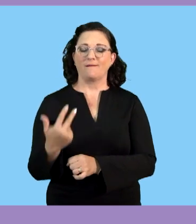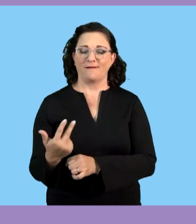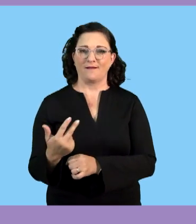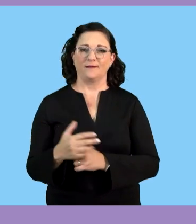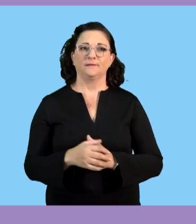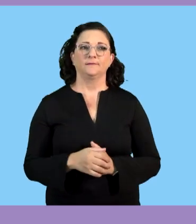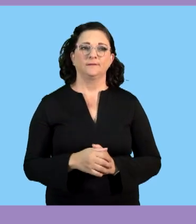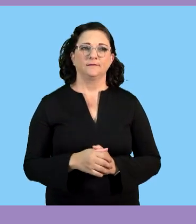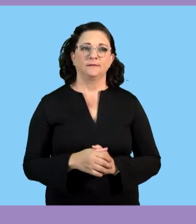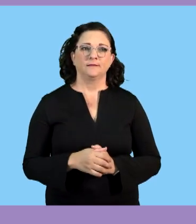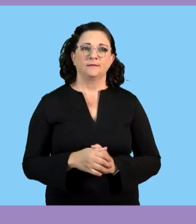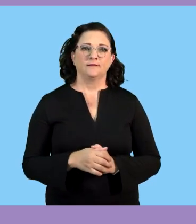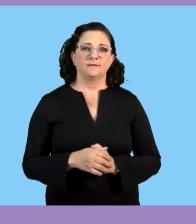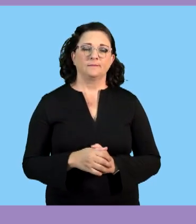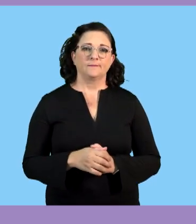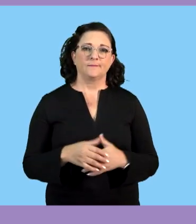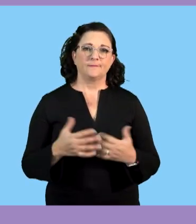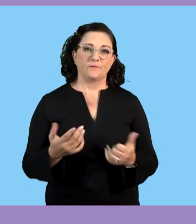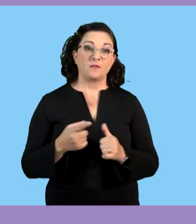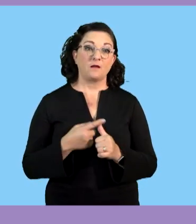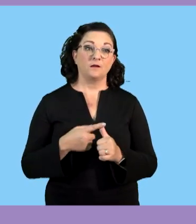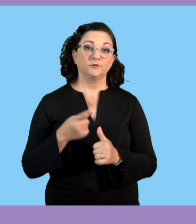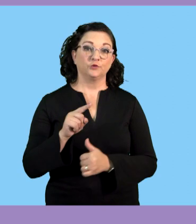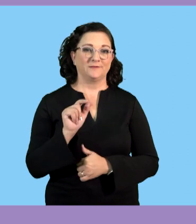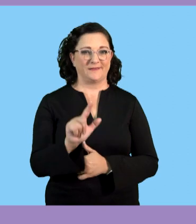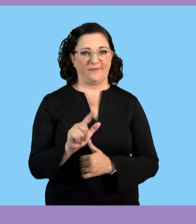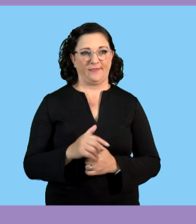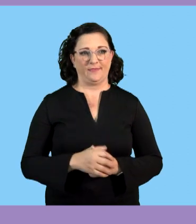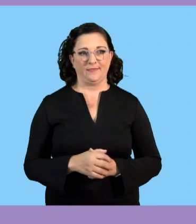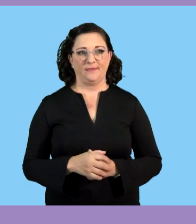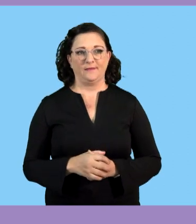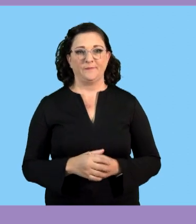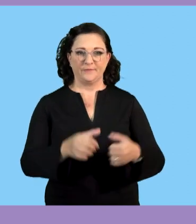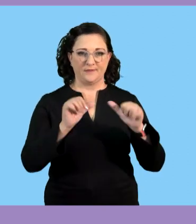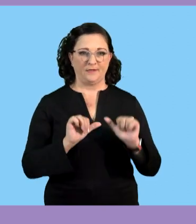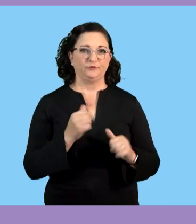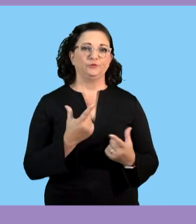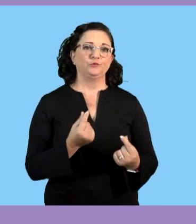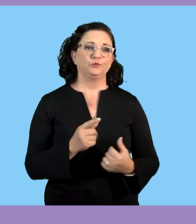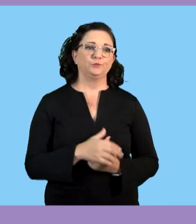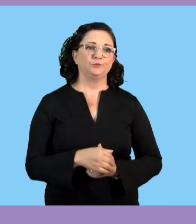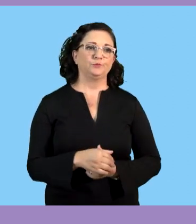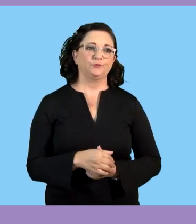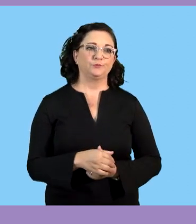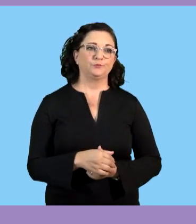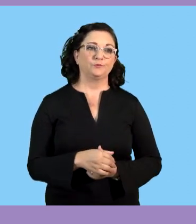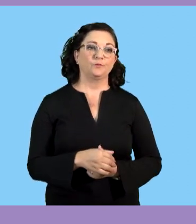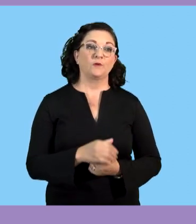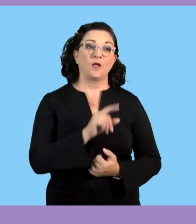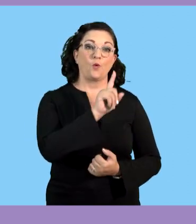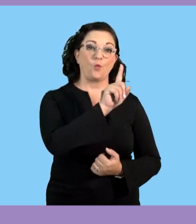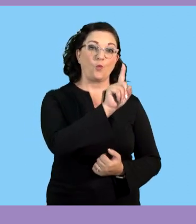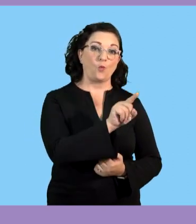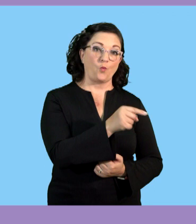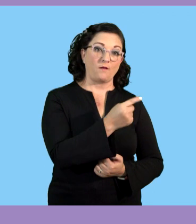56 multiplied by 1/8, that is going to give me a 7. Let's look at the next one. So the next one there says